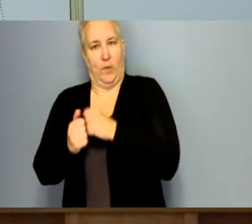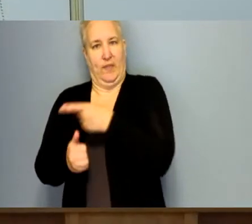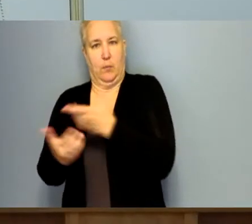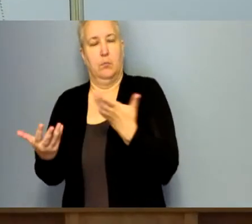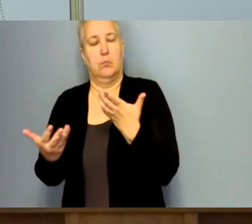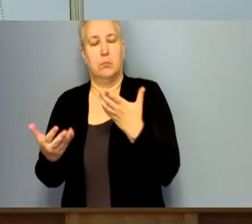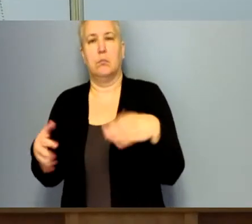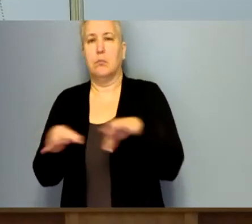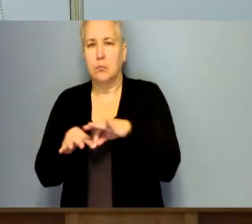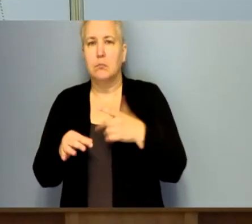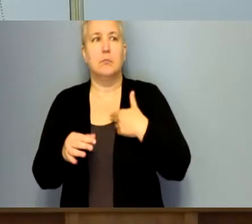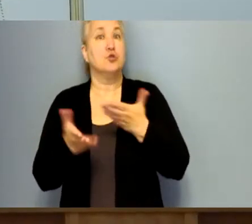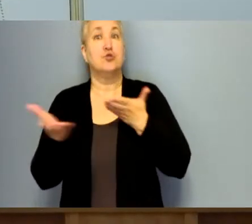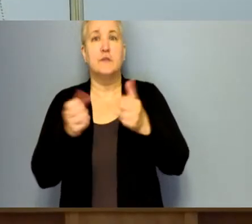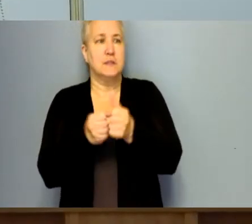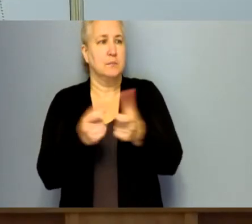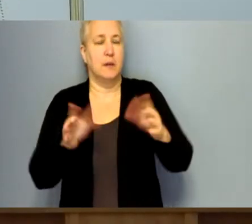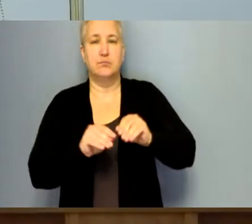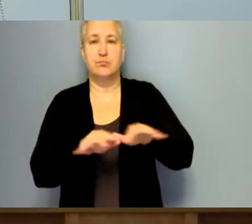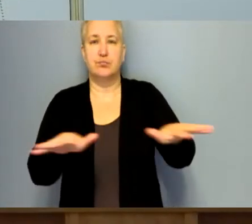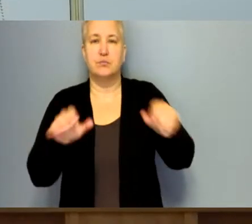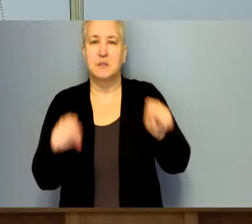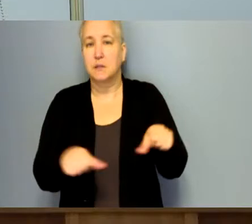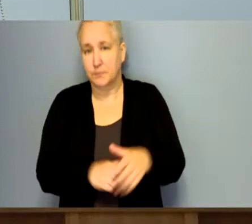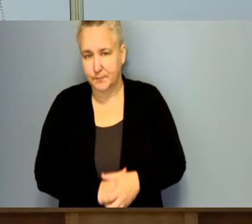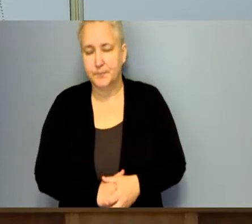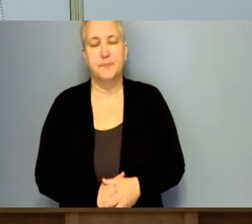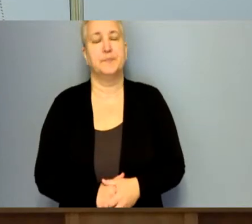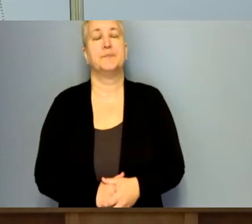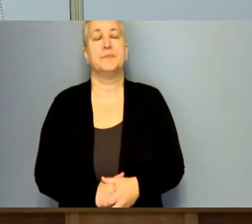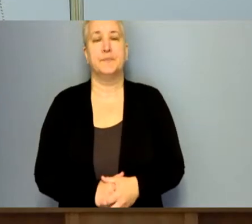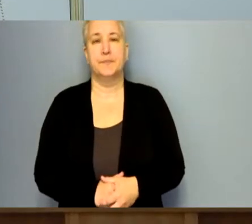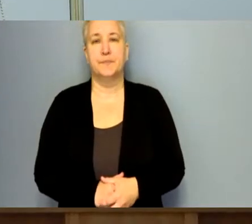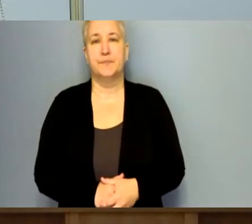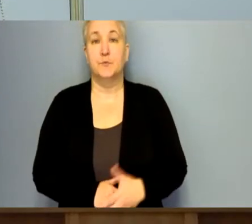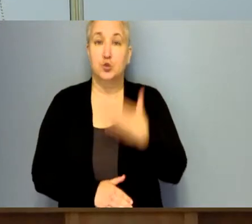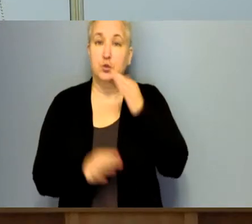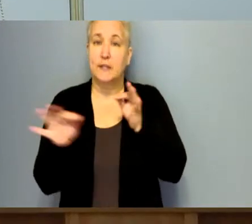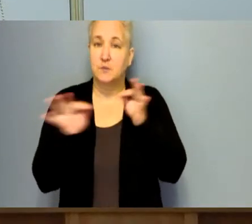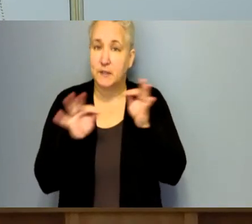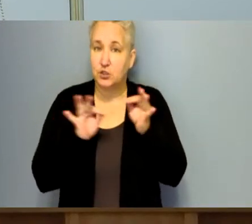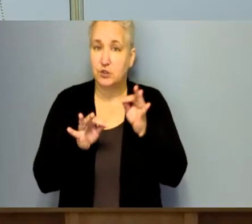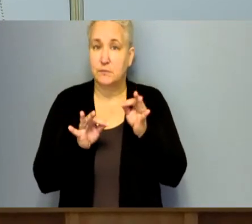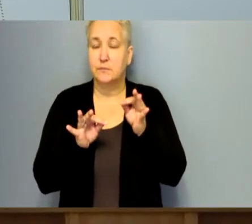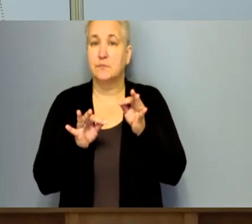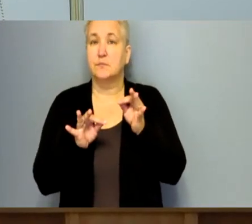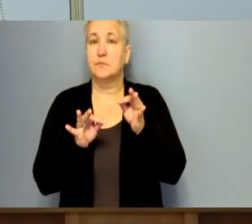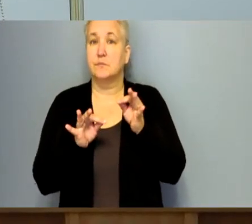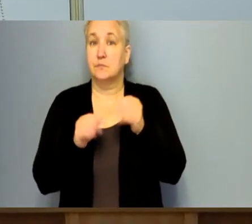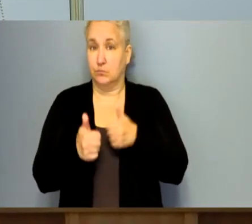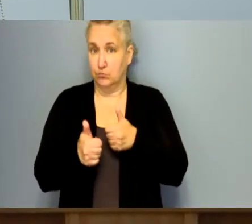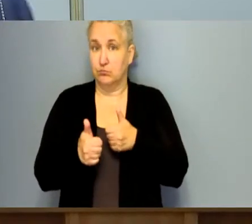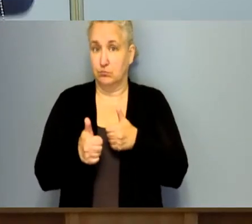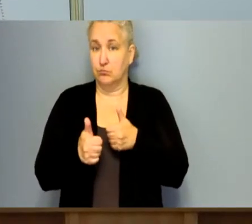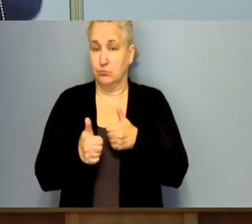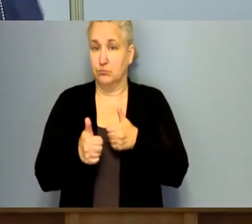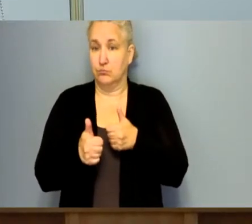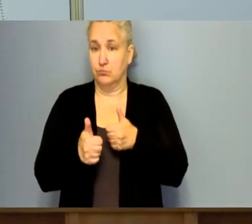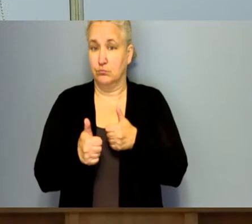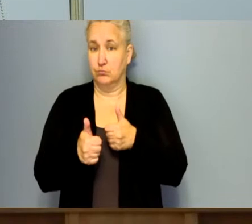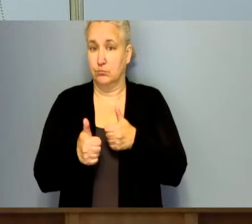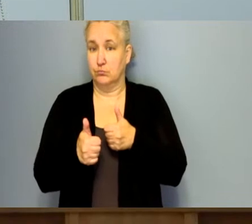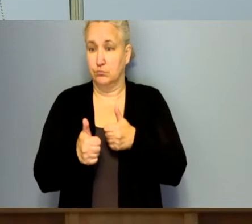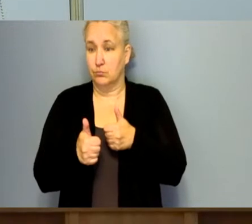so that we can keep expanding services along those lines. Good explanation, so Ms. Neff, or yeah?